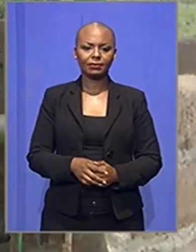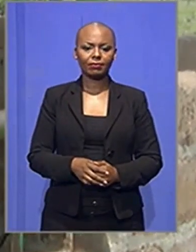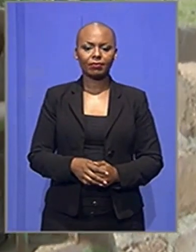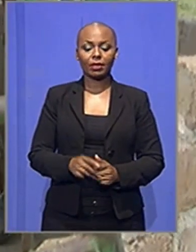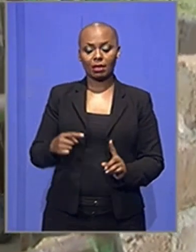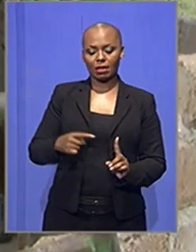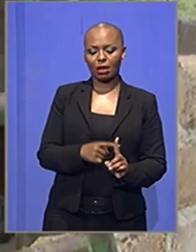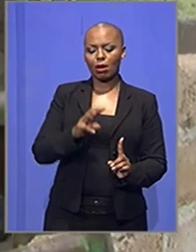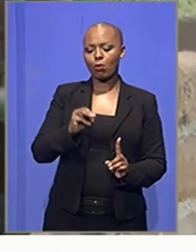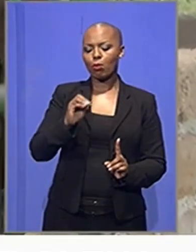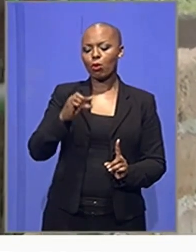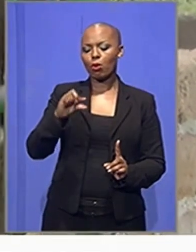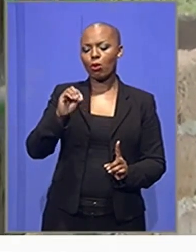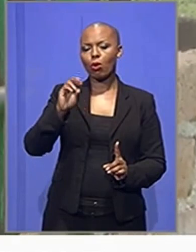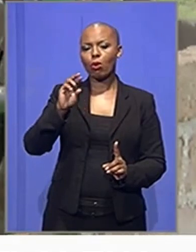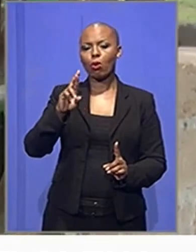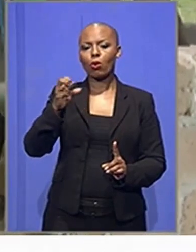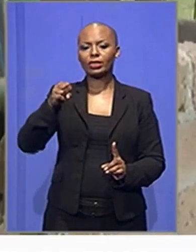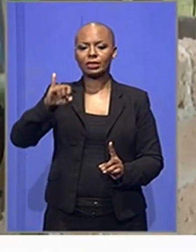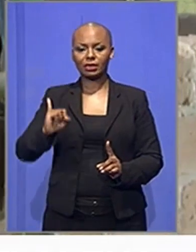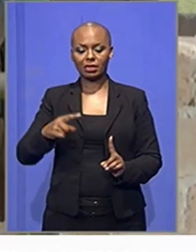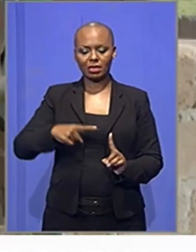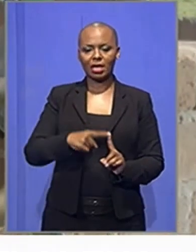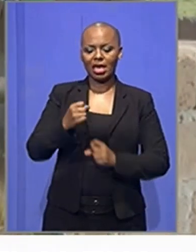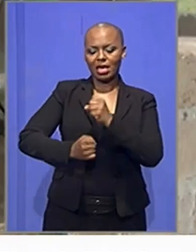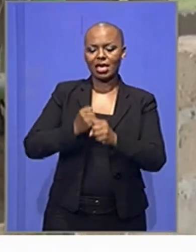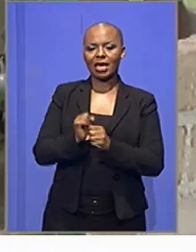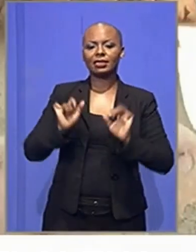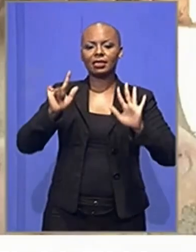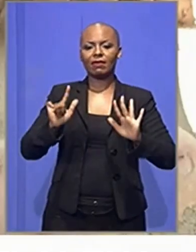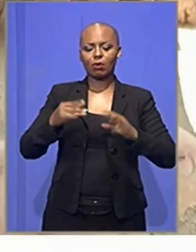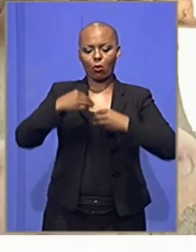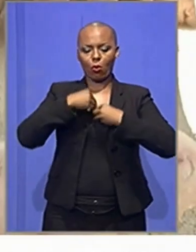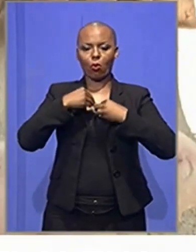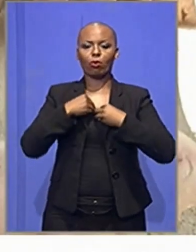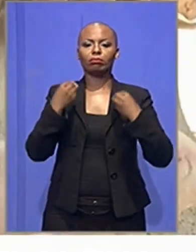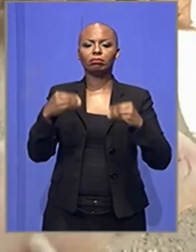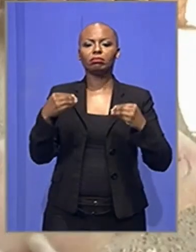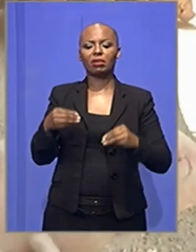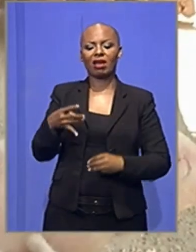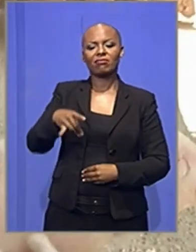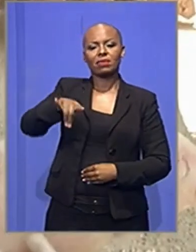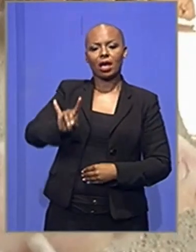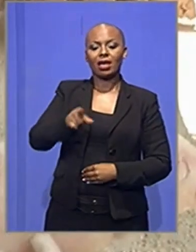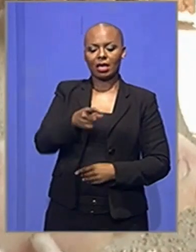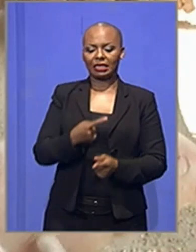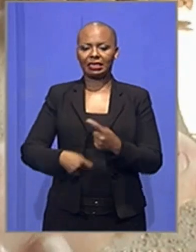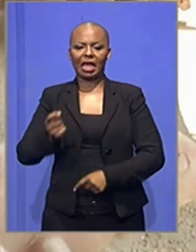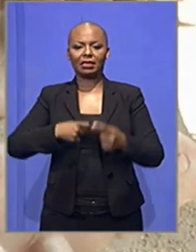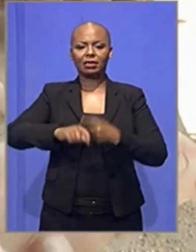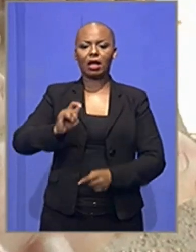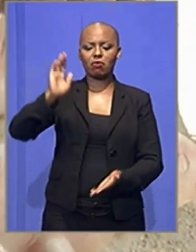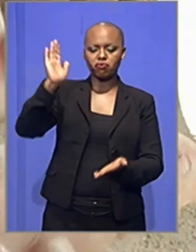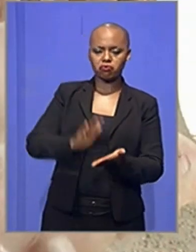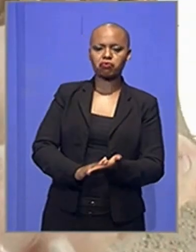Mogorosi Modisa Utsile o na le dingwaga di le 7 a ikemetse jaaka molemirui. O ikemiseditse go rekisa dikolobe tsa gagwe tsotlhe